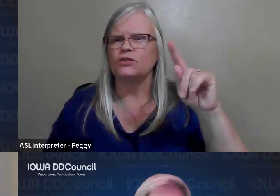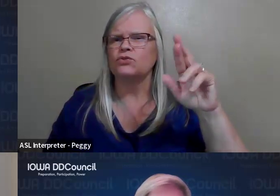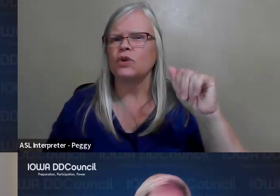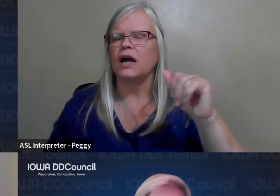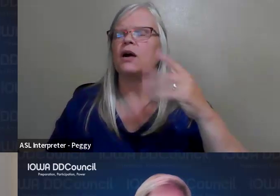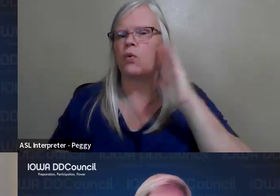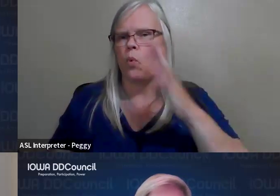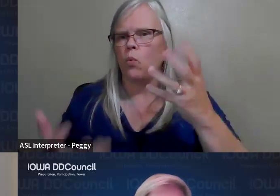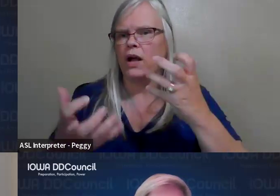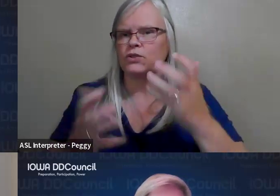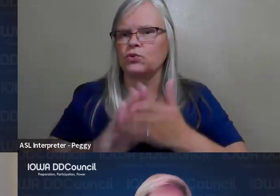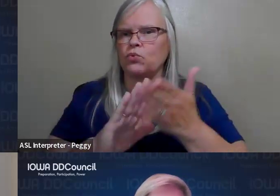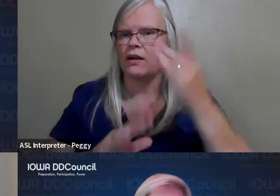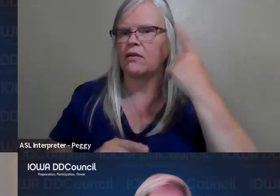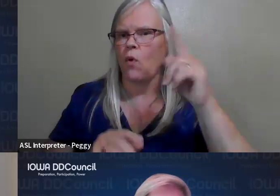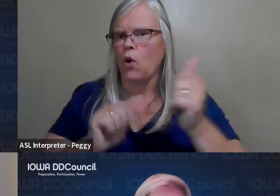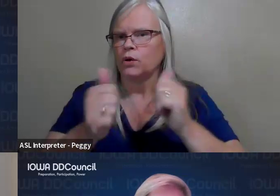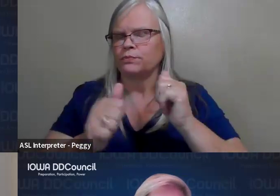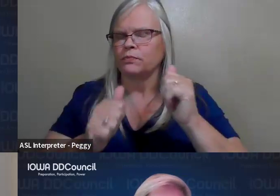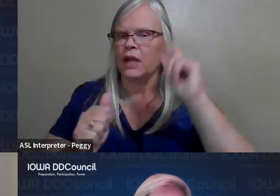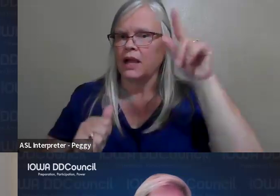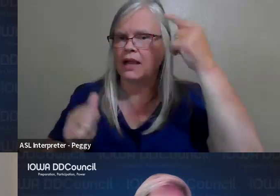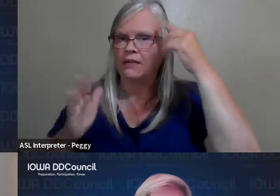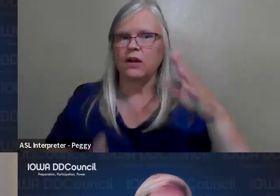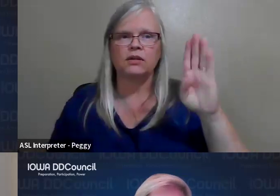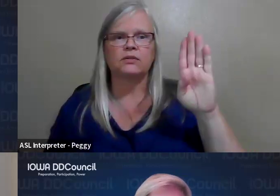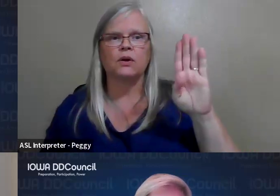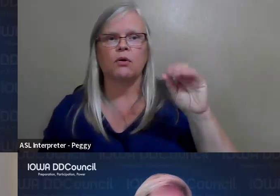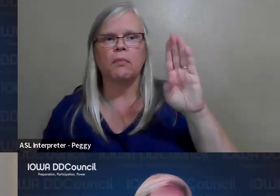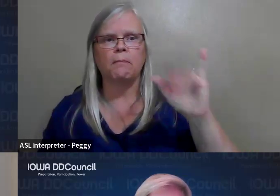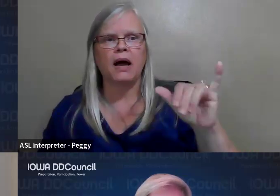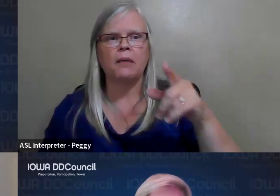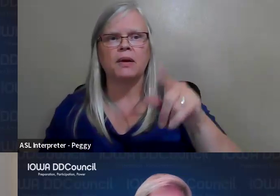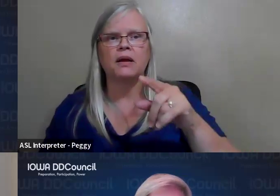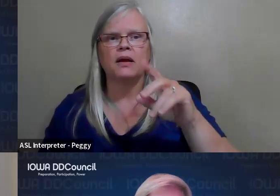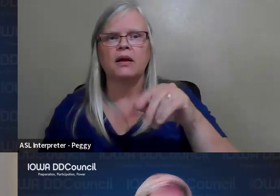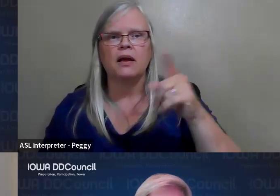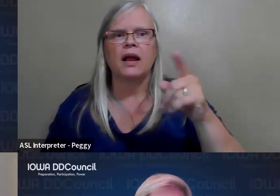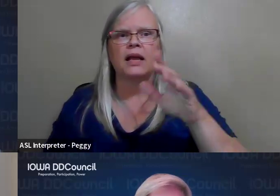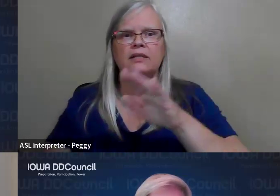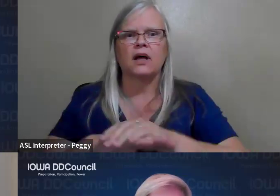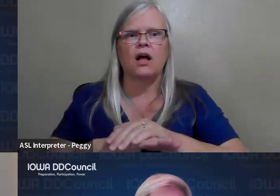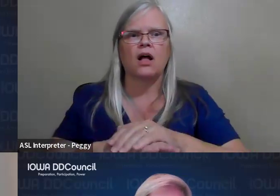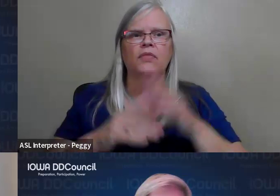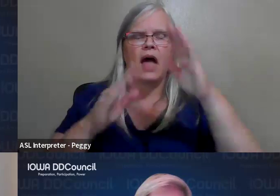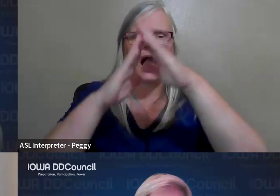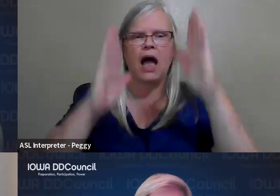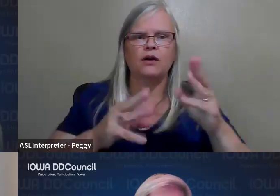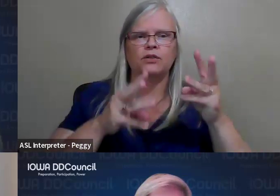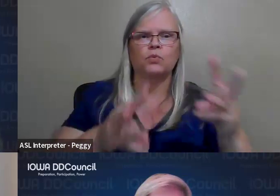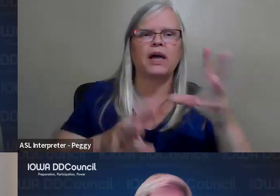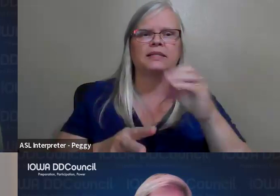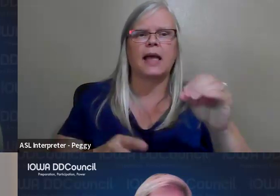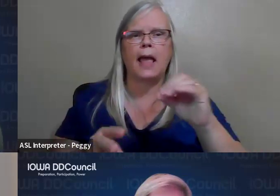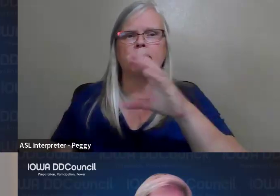district there. That means Bobby Kaufman was the House Ways and Means Committee chair. That's the tax writing